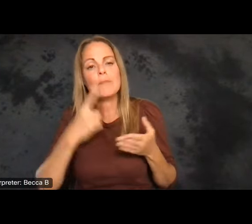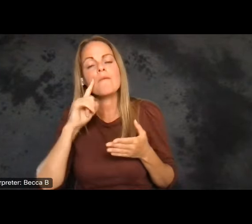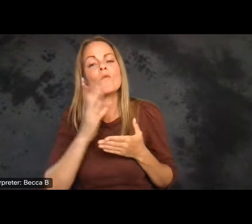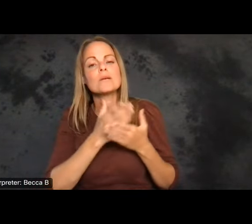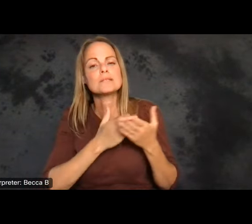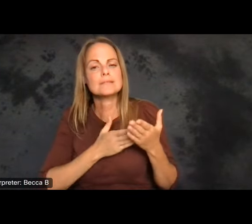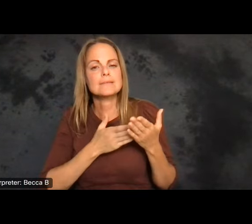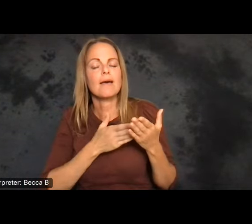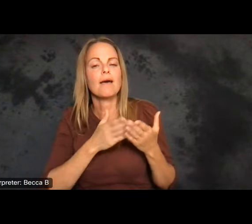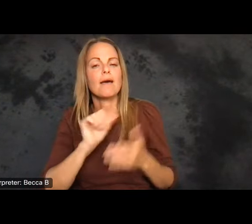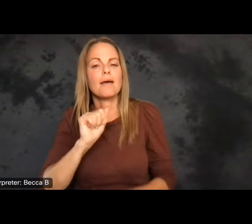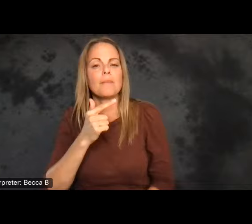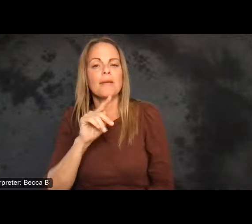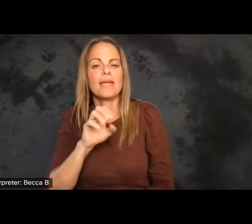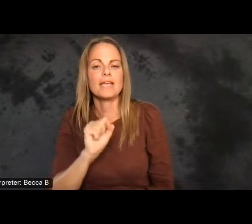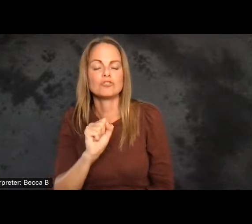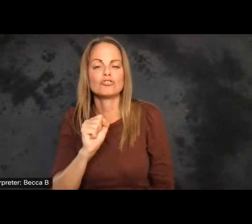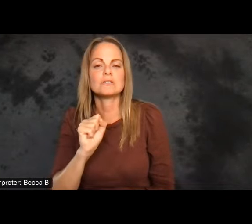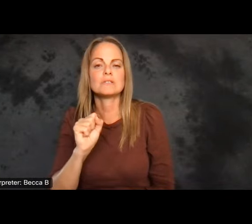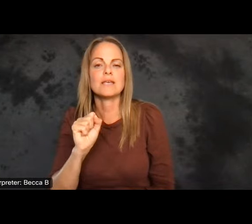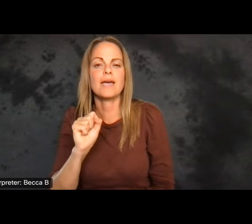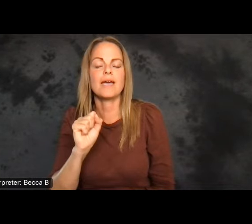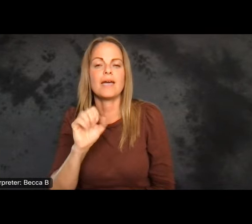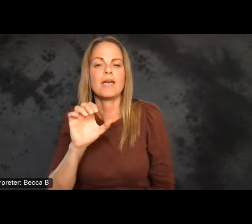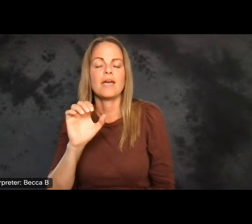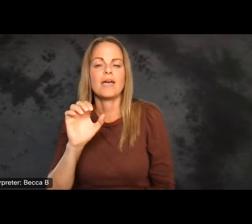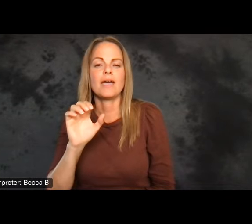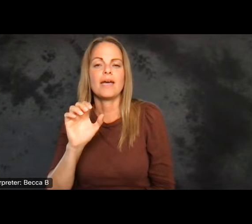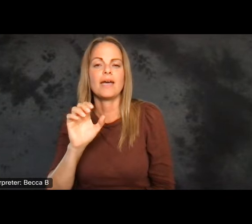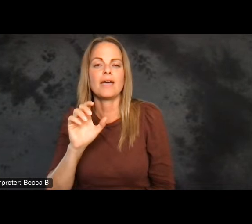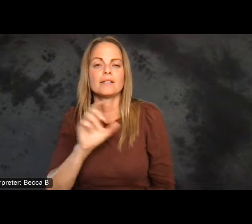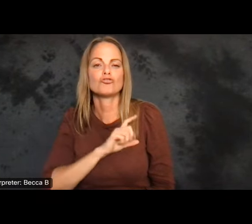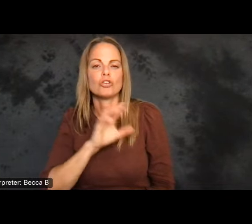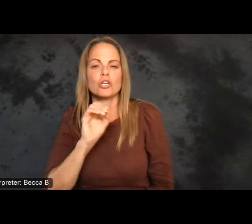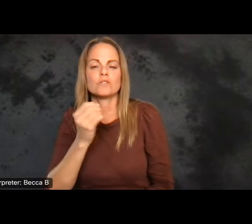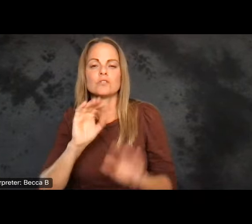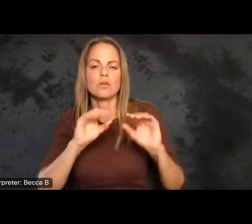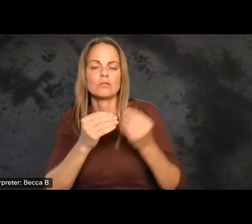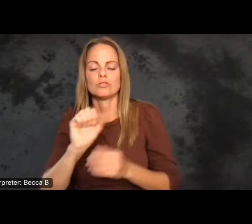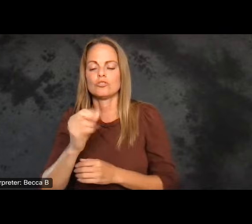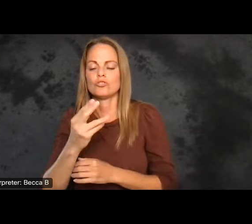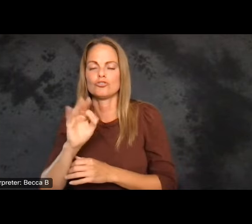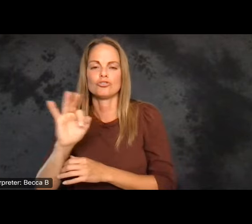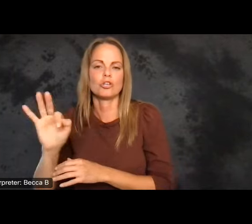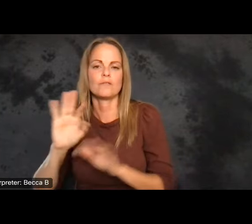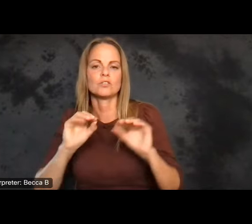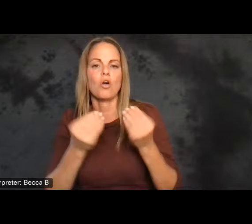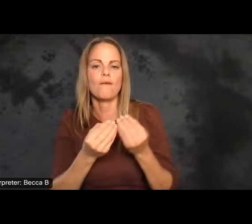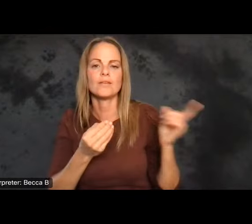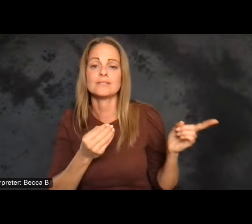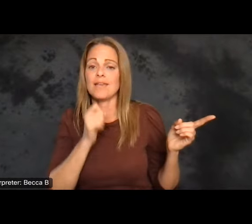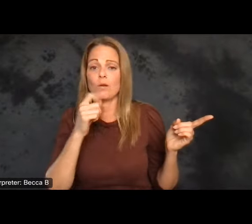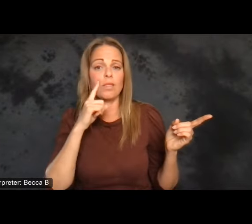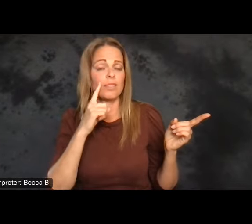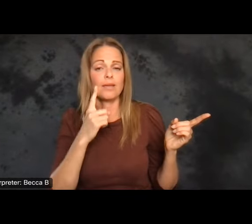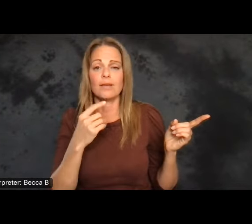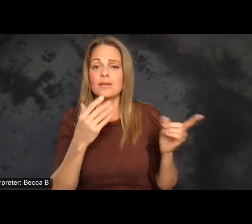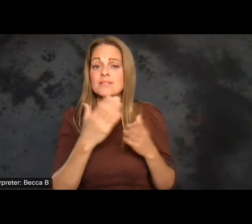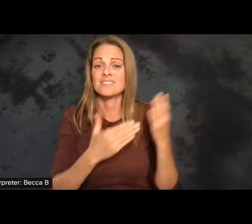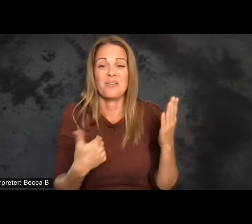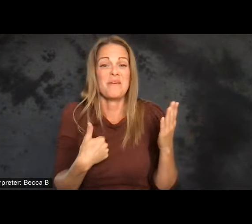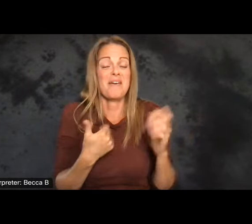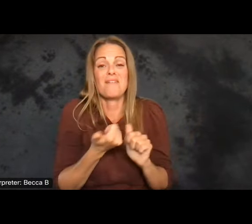agents at the sheriff's office in Salina. And some of them, I think, do not have assigned space at all. But